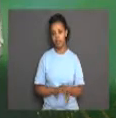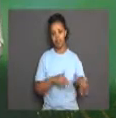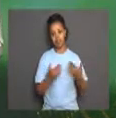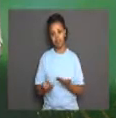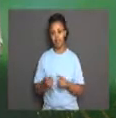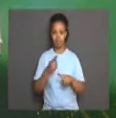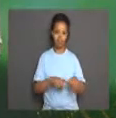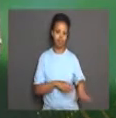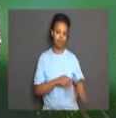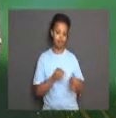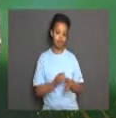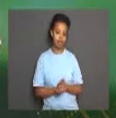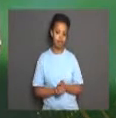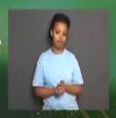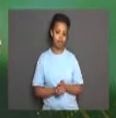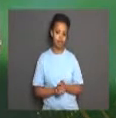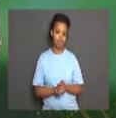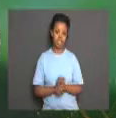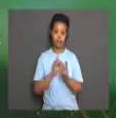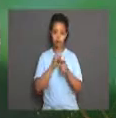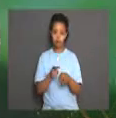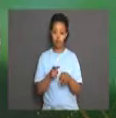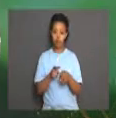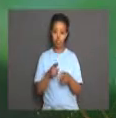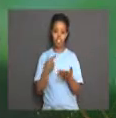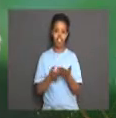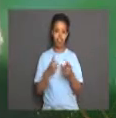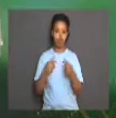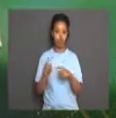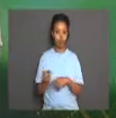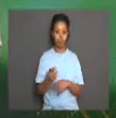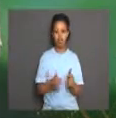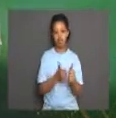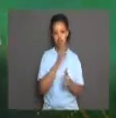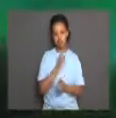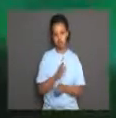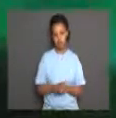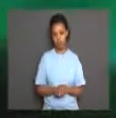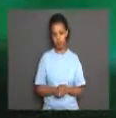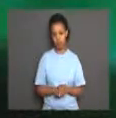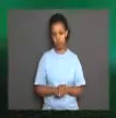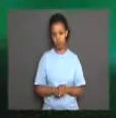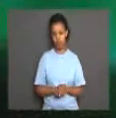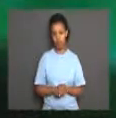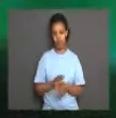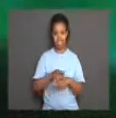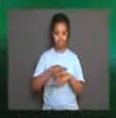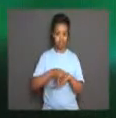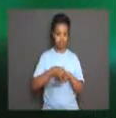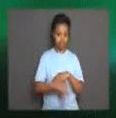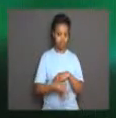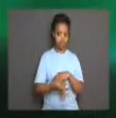Welcome back, students. The answers to the activity are as follows. A feather